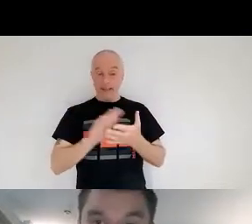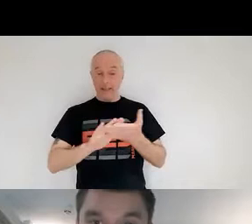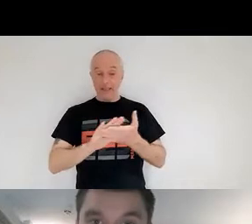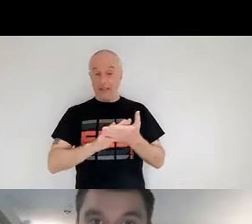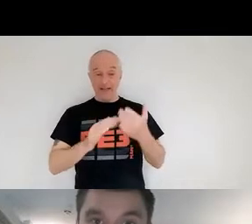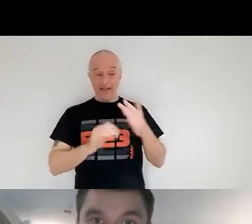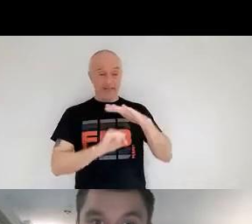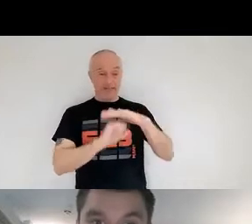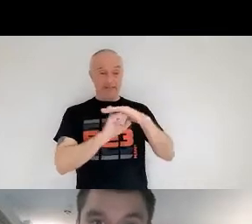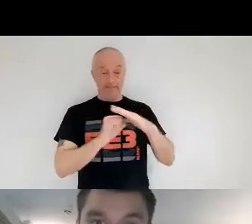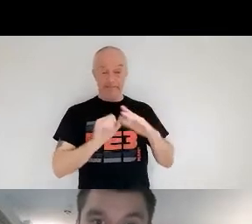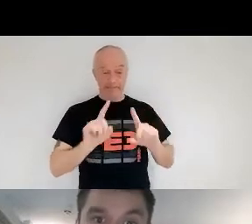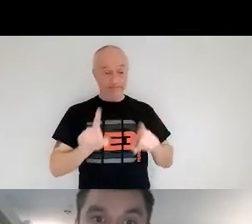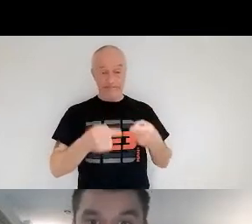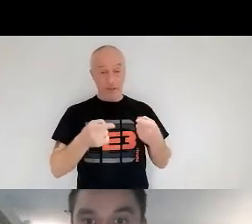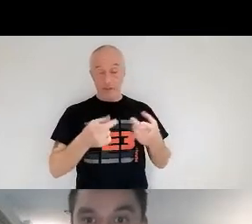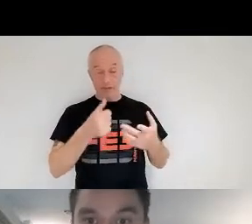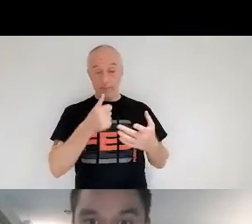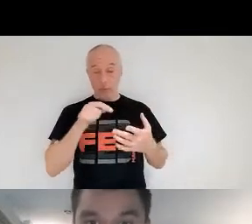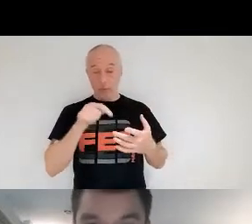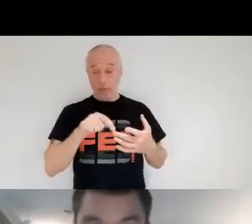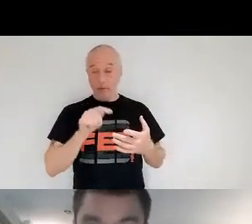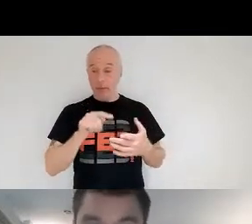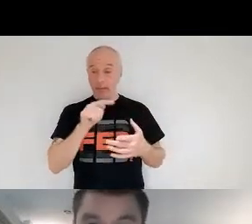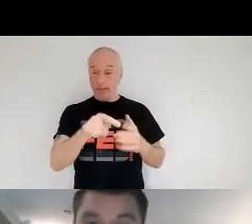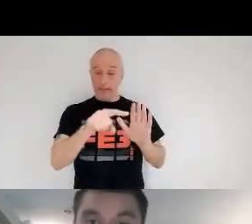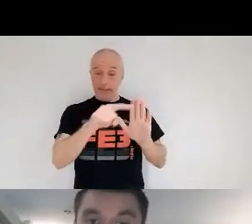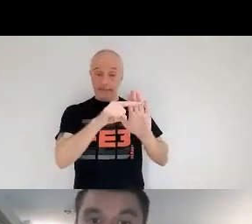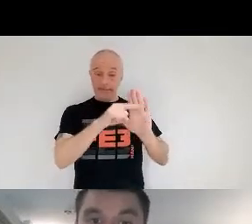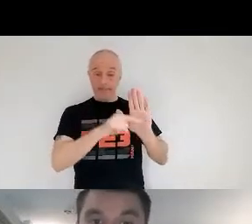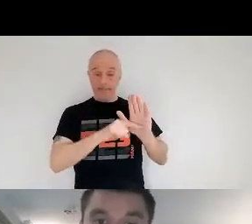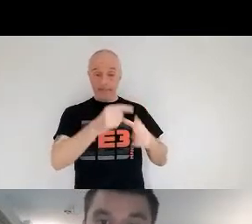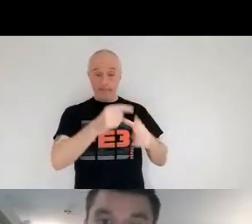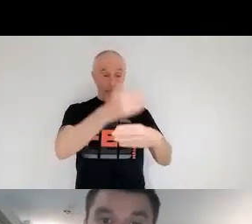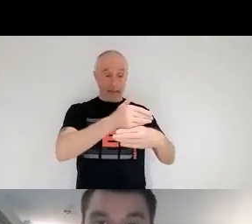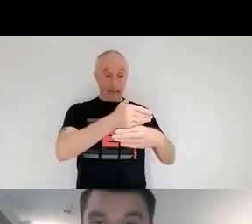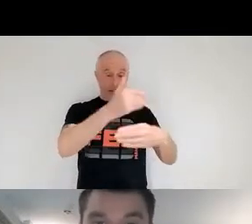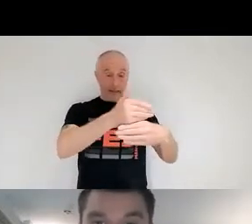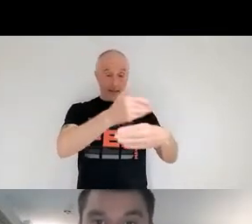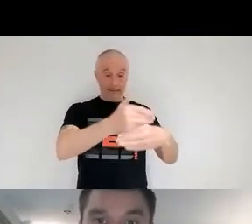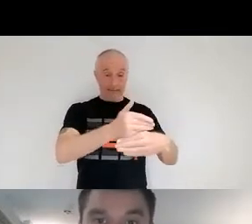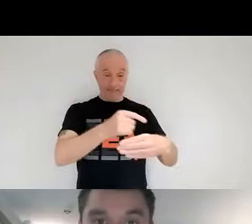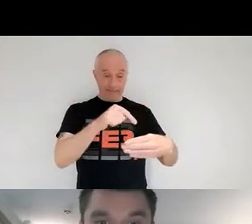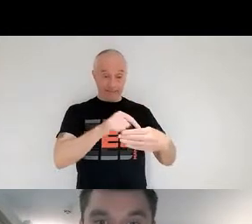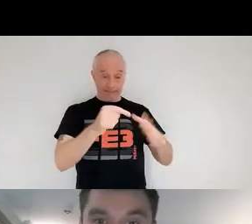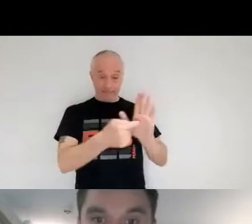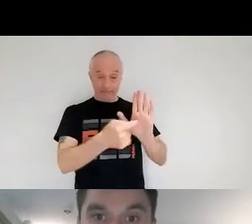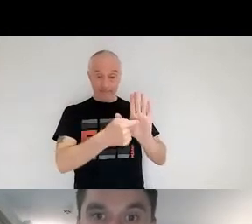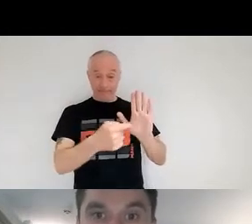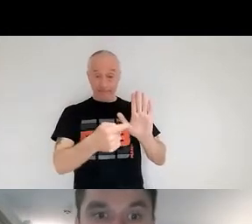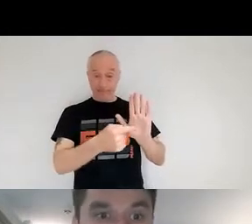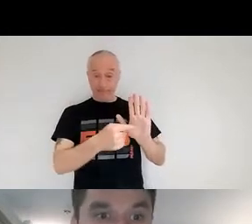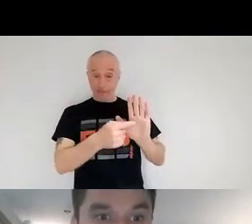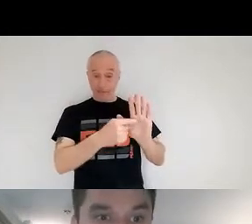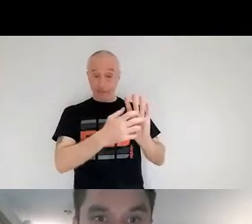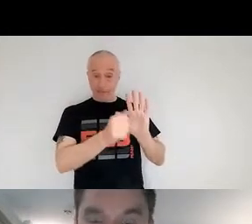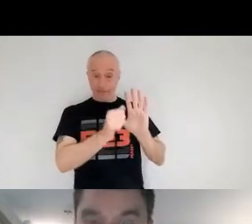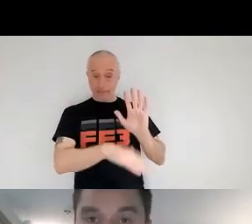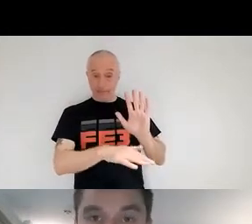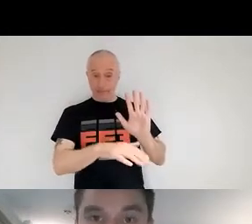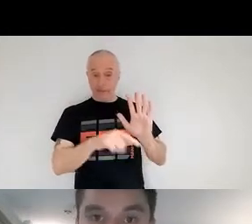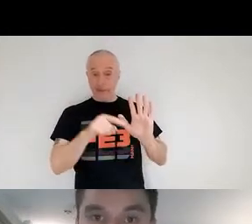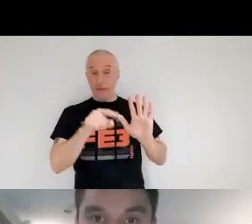is the principal regulatory barrier that has to be overcome to enable the hydrogen market to actually take place. and that